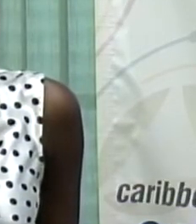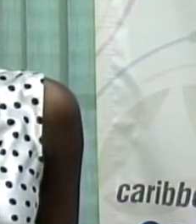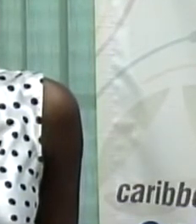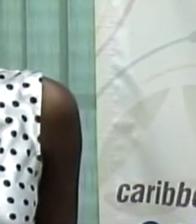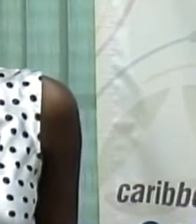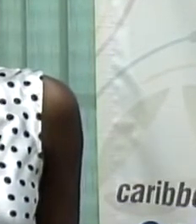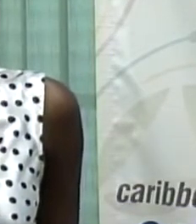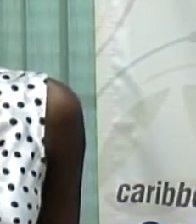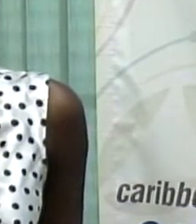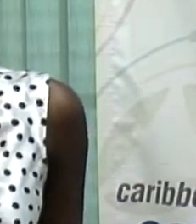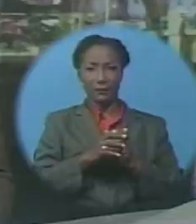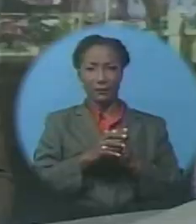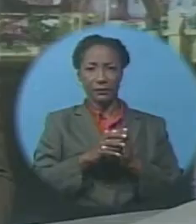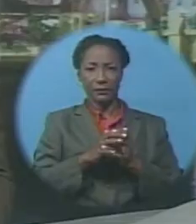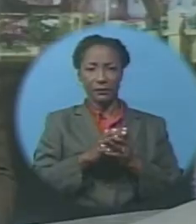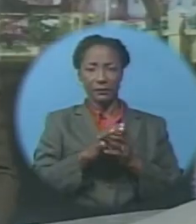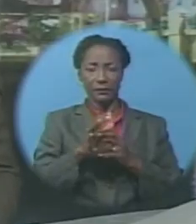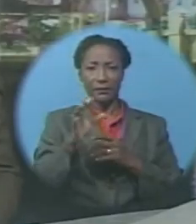legacy alive.